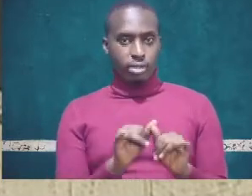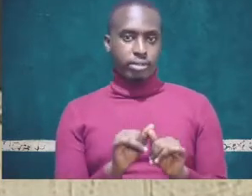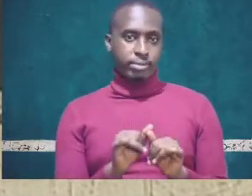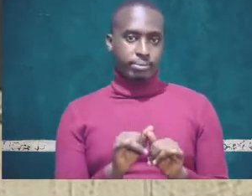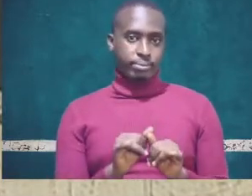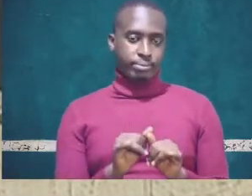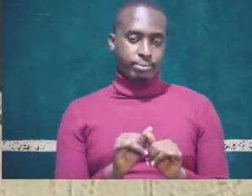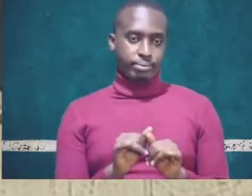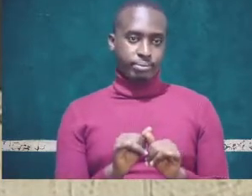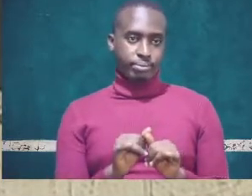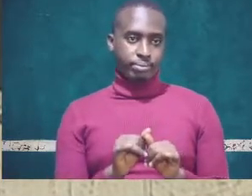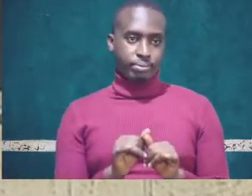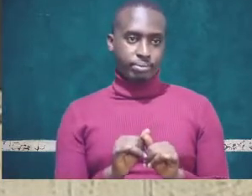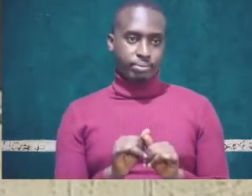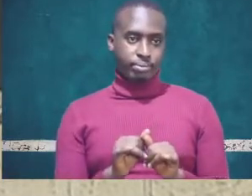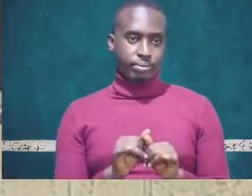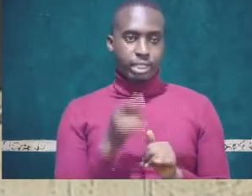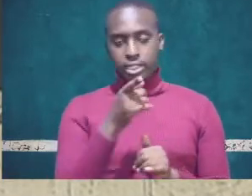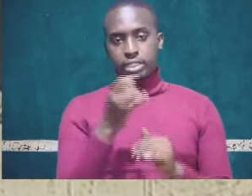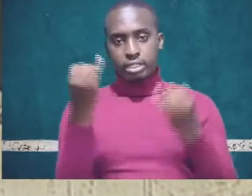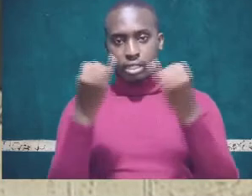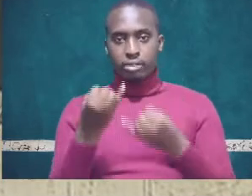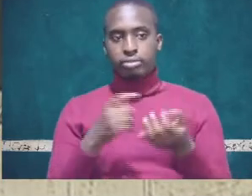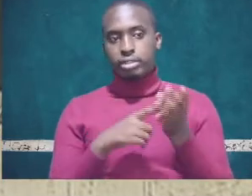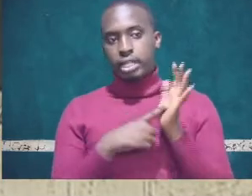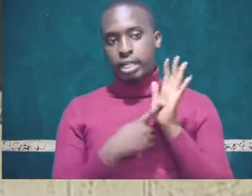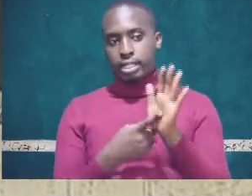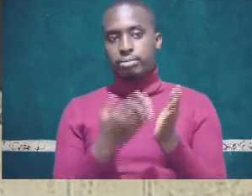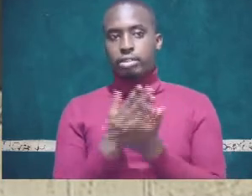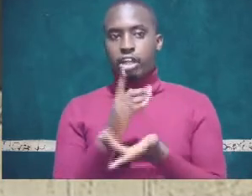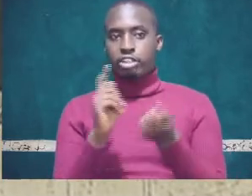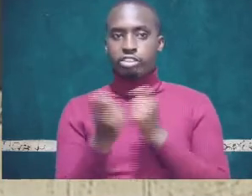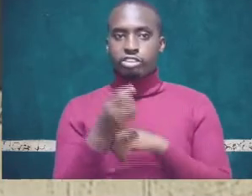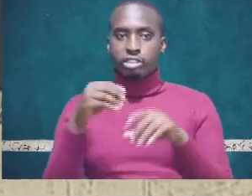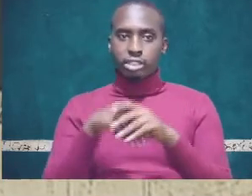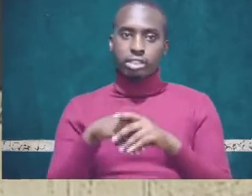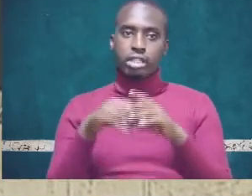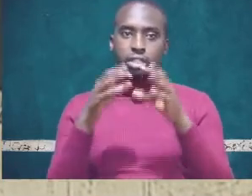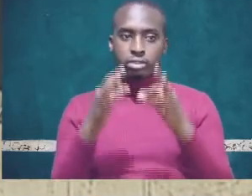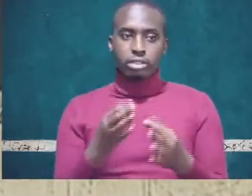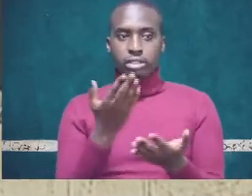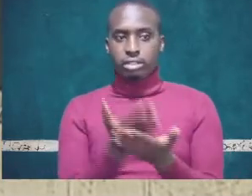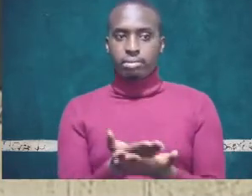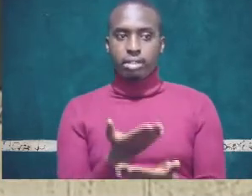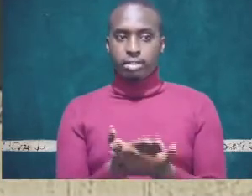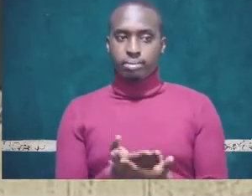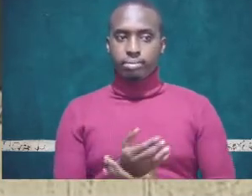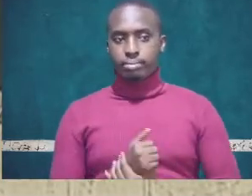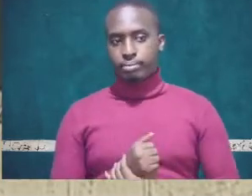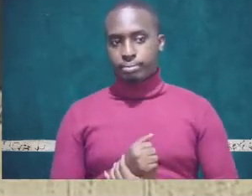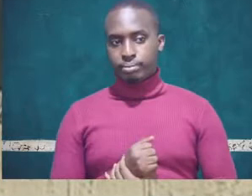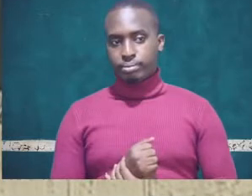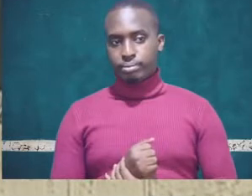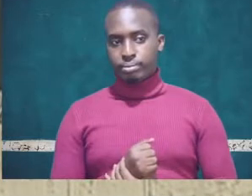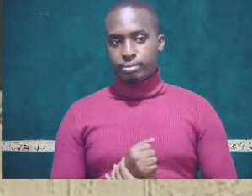So this is this curve now represents a change in quantity demanded. A change in quantity